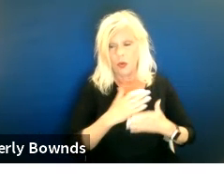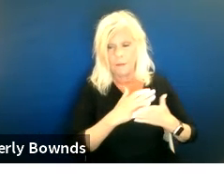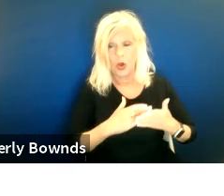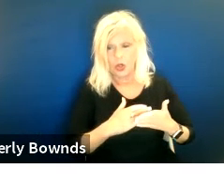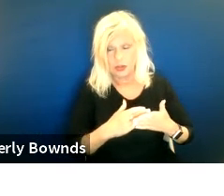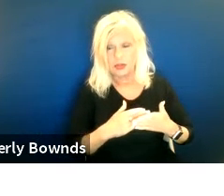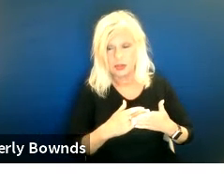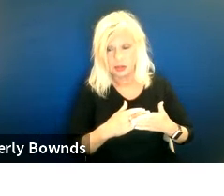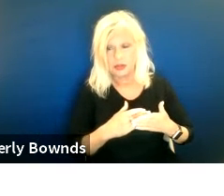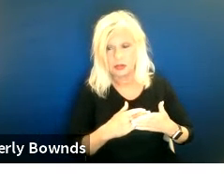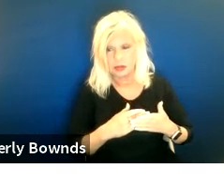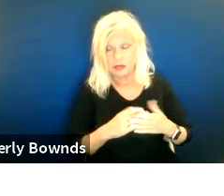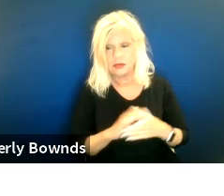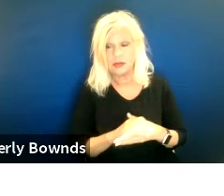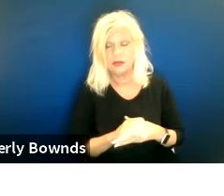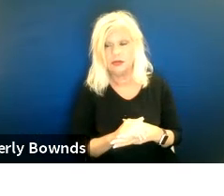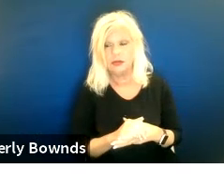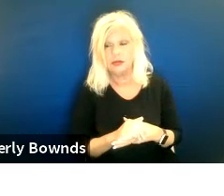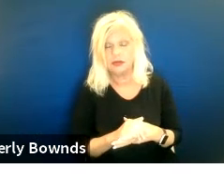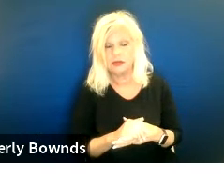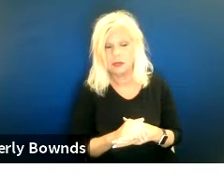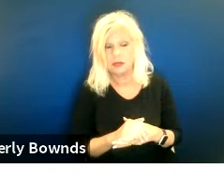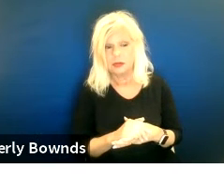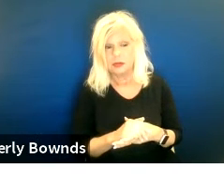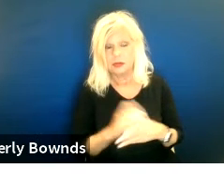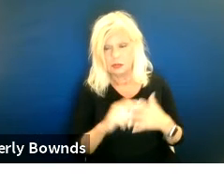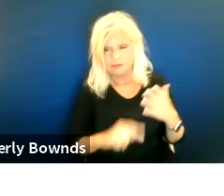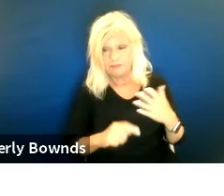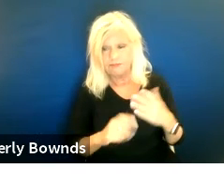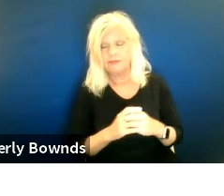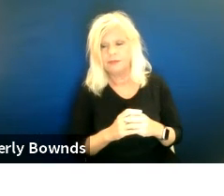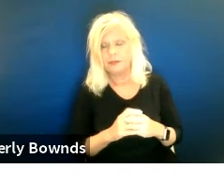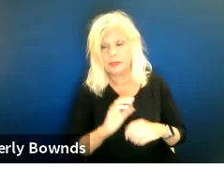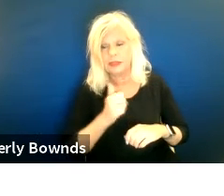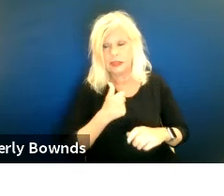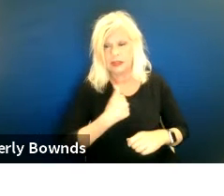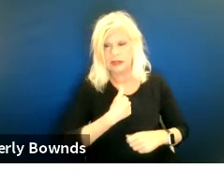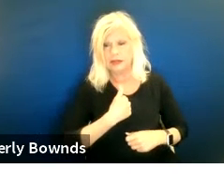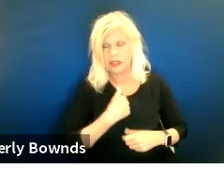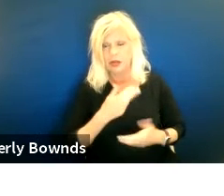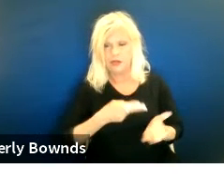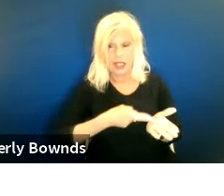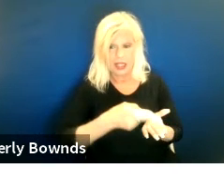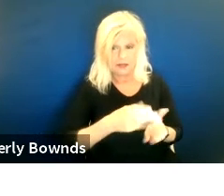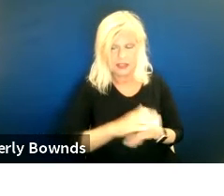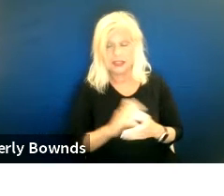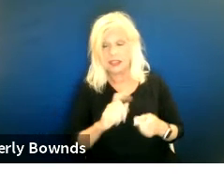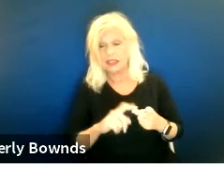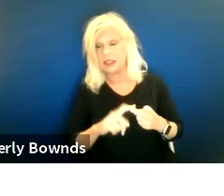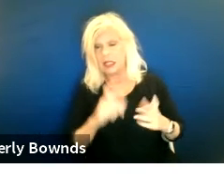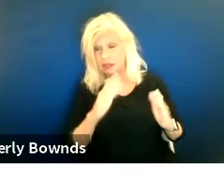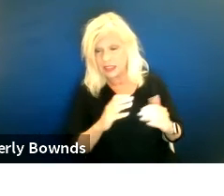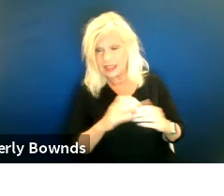cognitive theory constructs, which are self-efficacy, outcome expectations, exercise